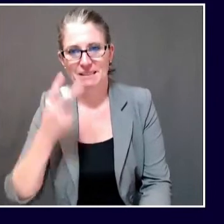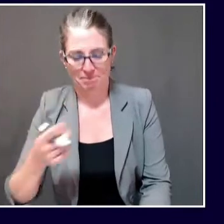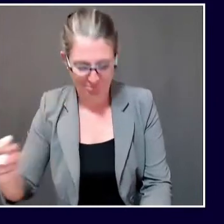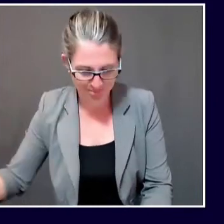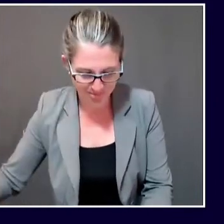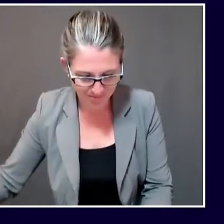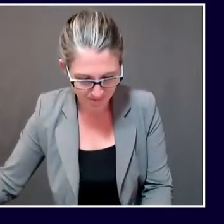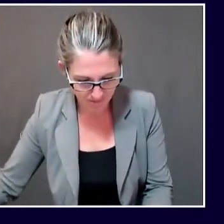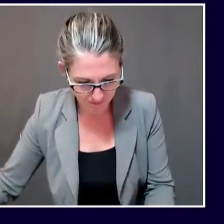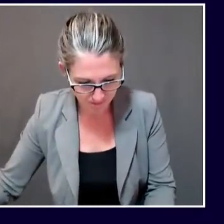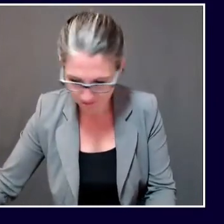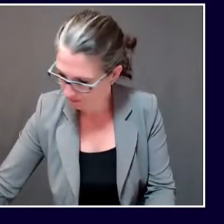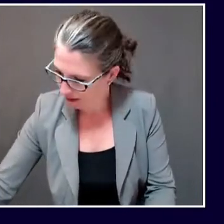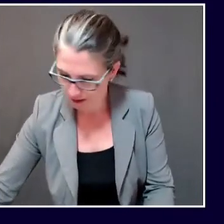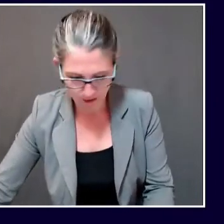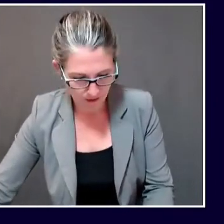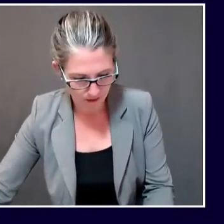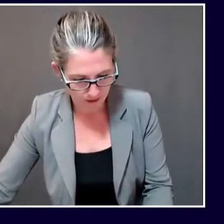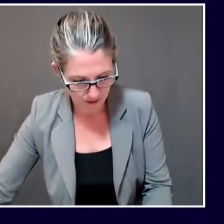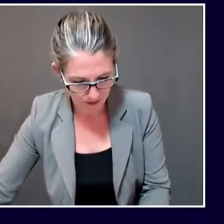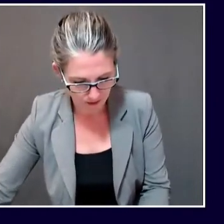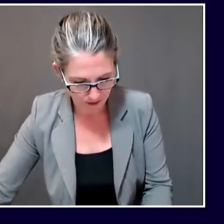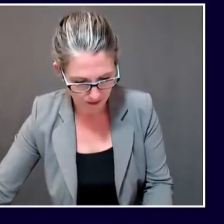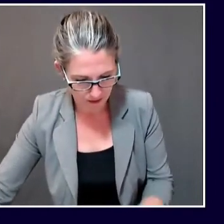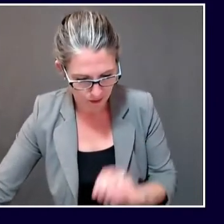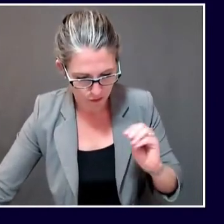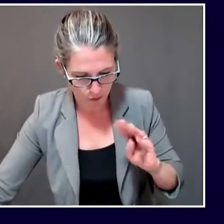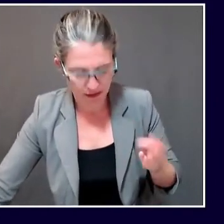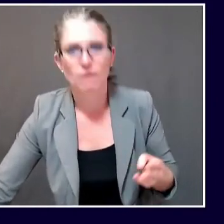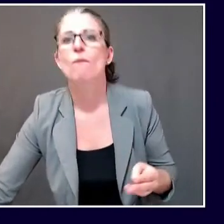Present and accounted for. Excellent. Thank you, sir.